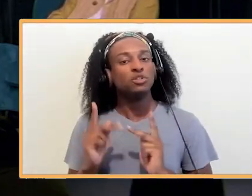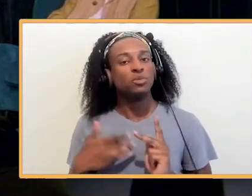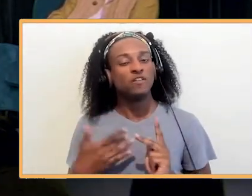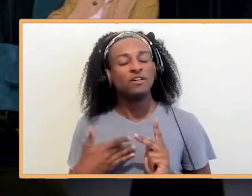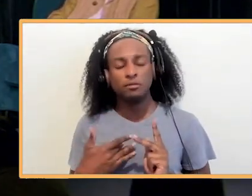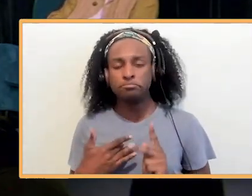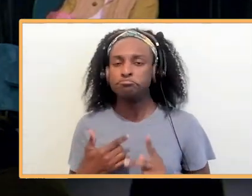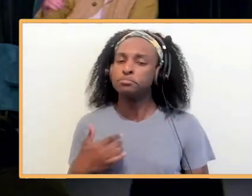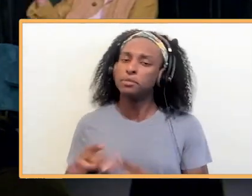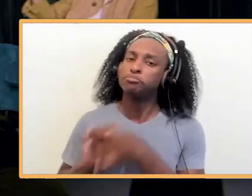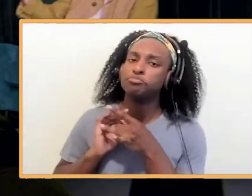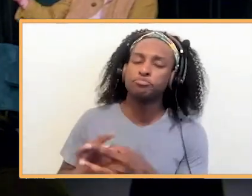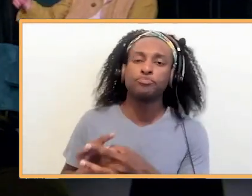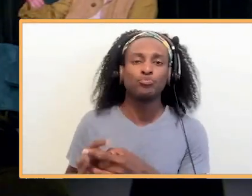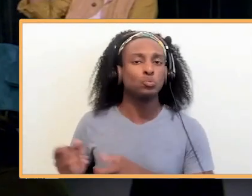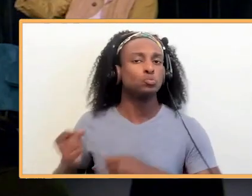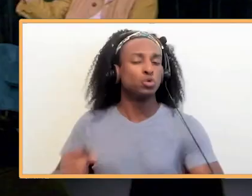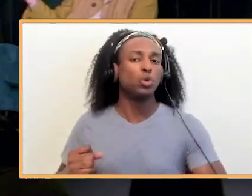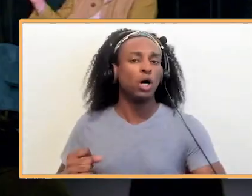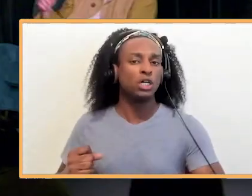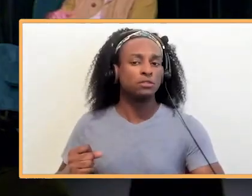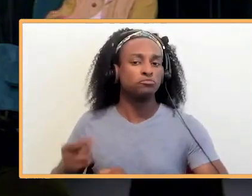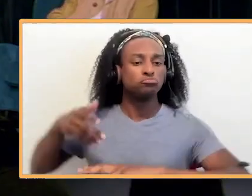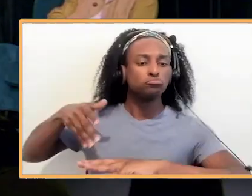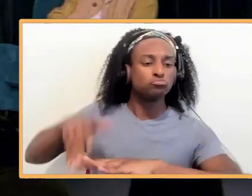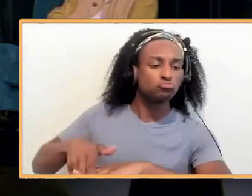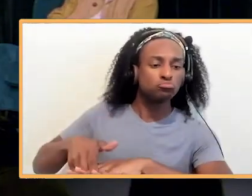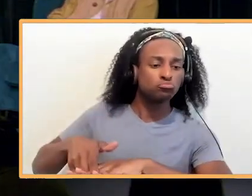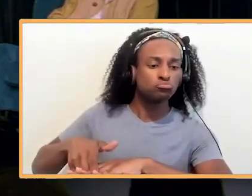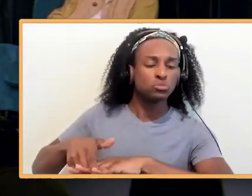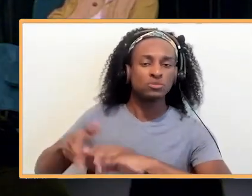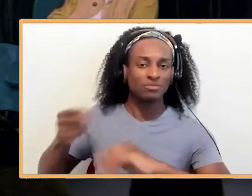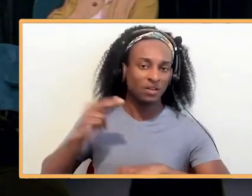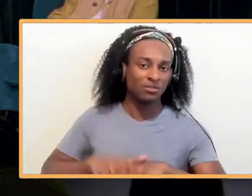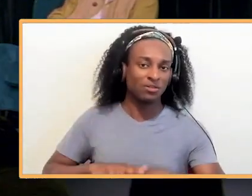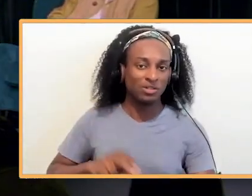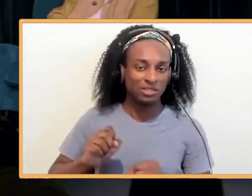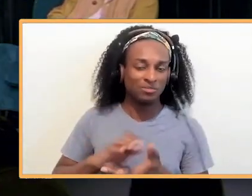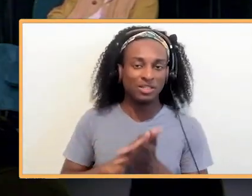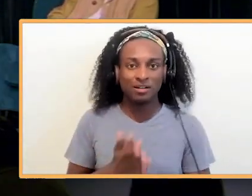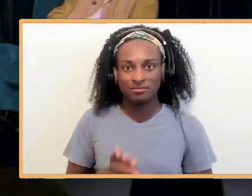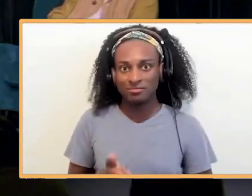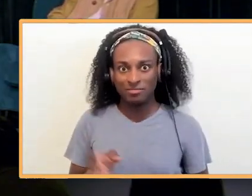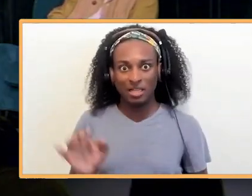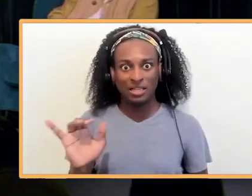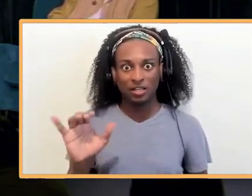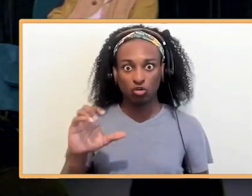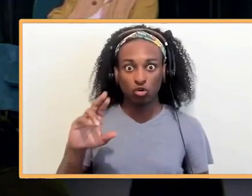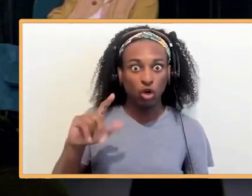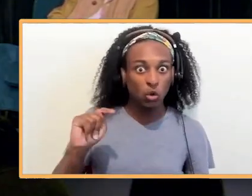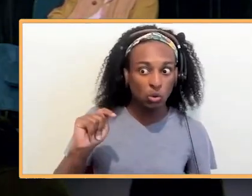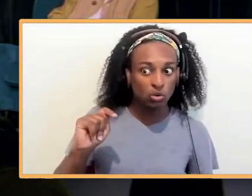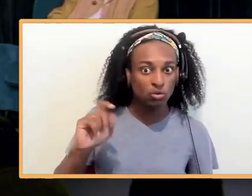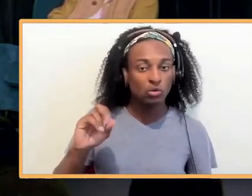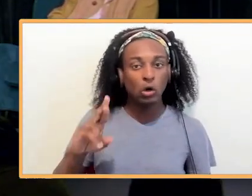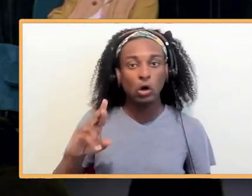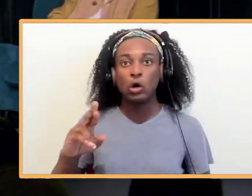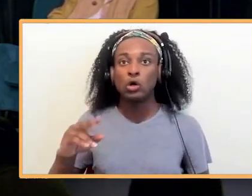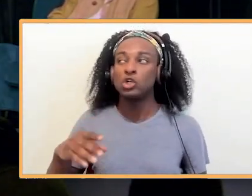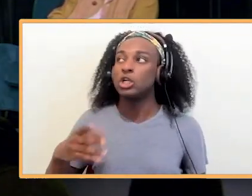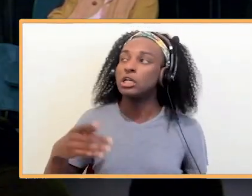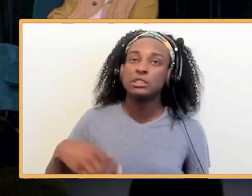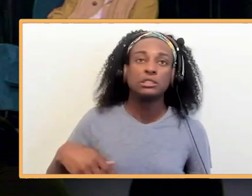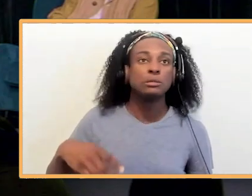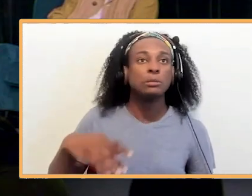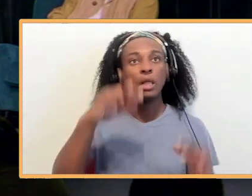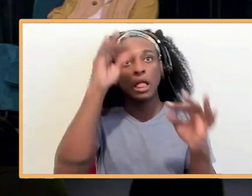Of course, that can become cultish, and we've seen all the ways that plays out. And I don't think that, I think